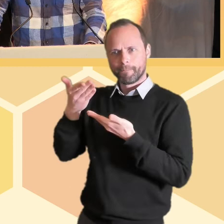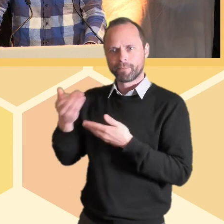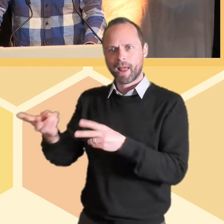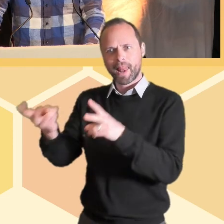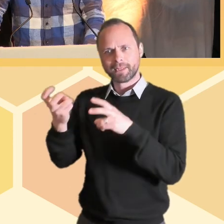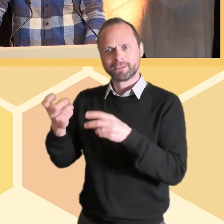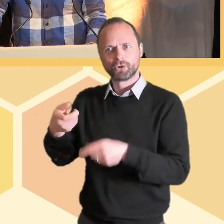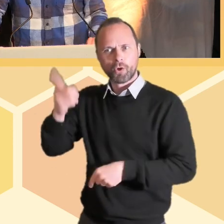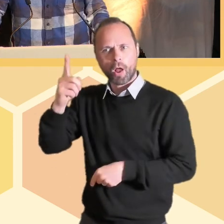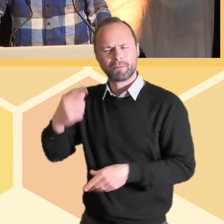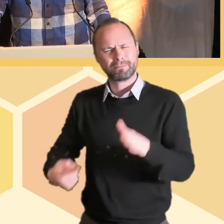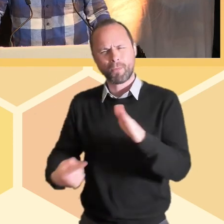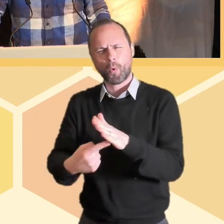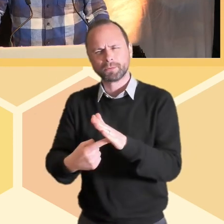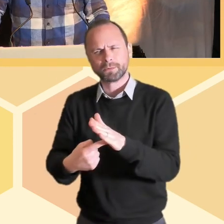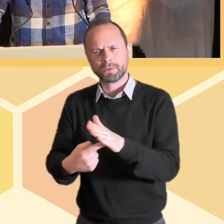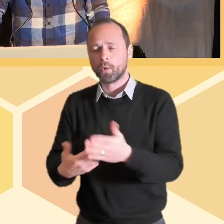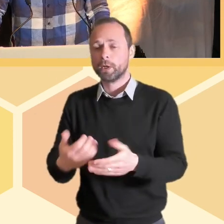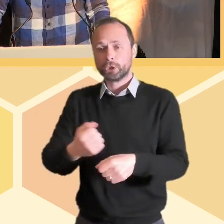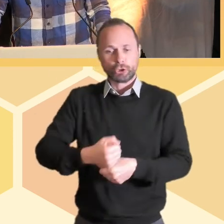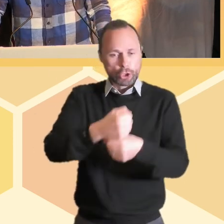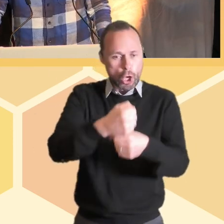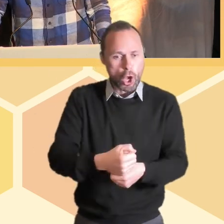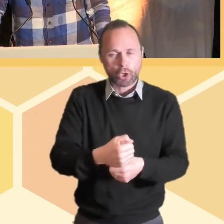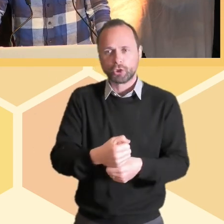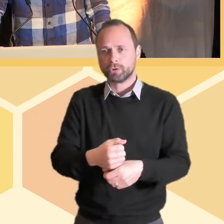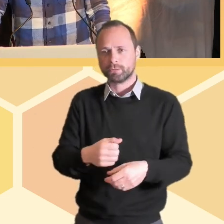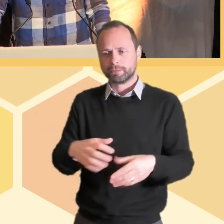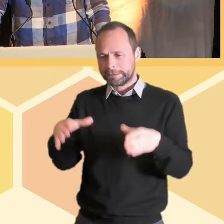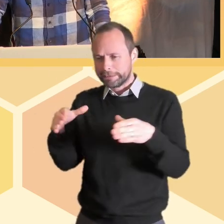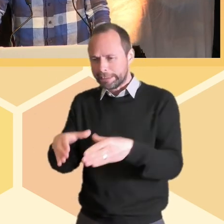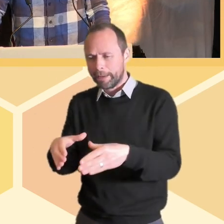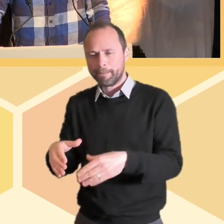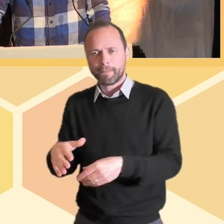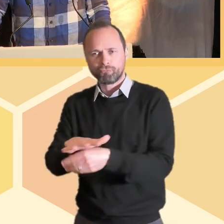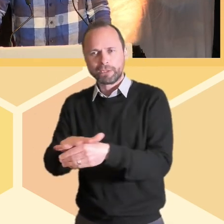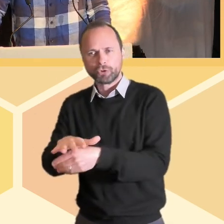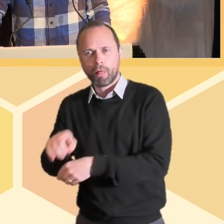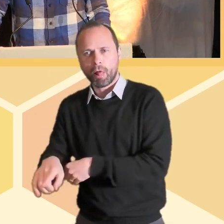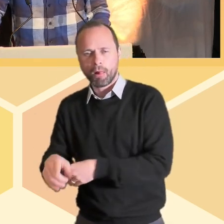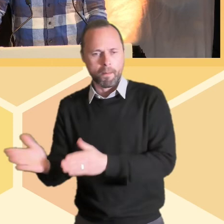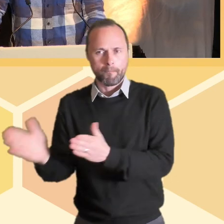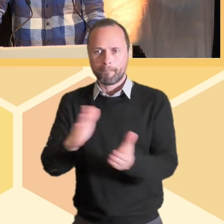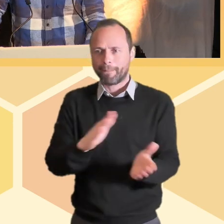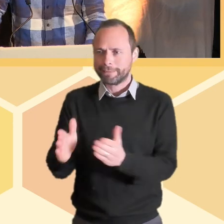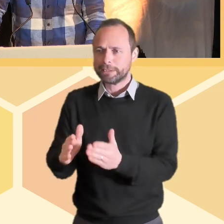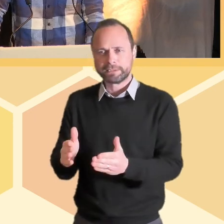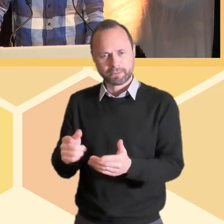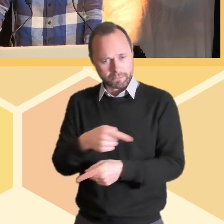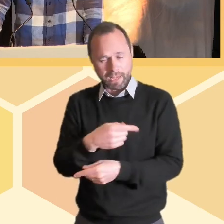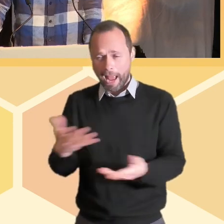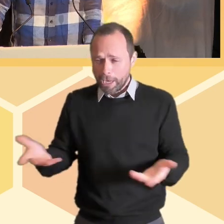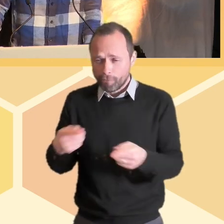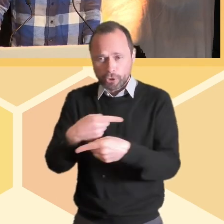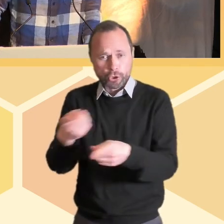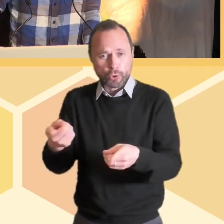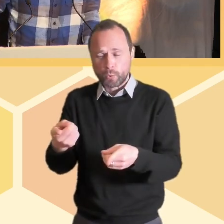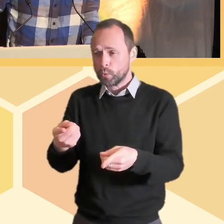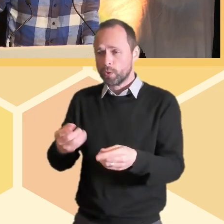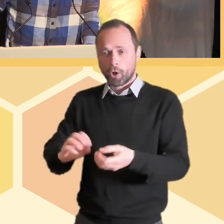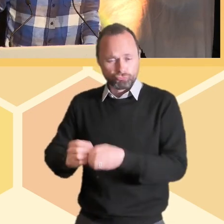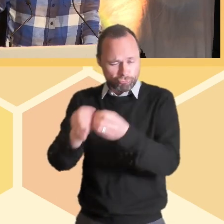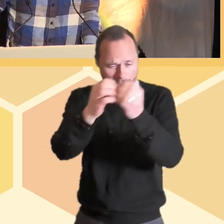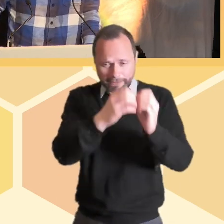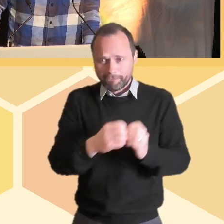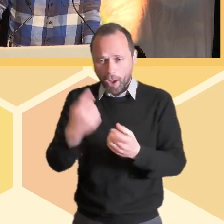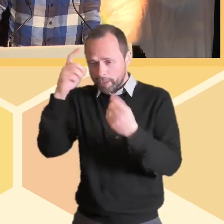Churches, regional teams, and the Baptist Union, would you be prepared to send more people into more ball ponds so